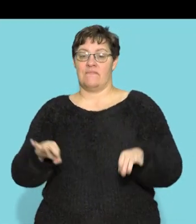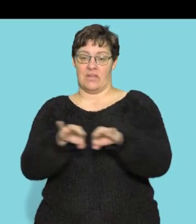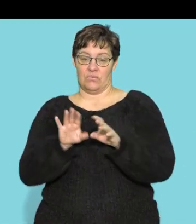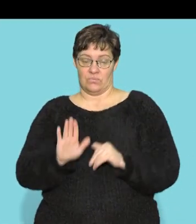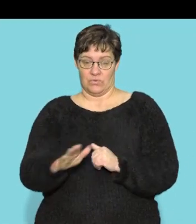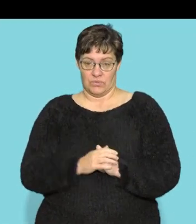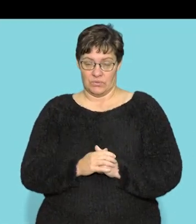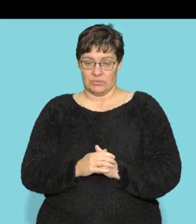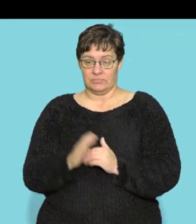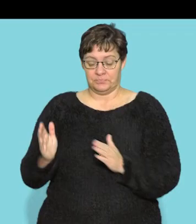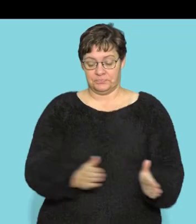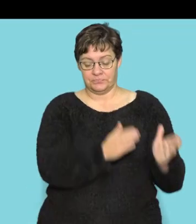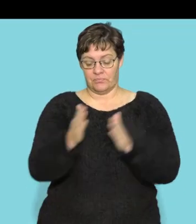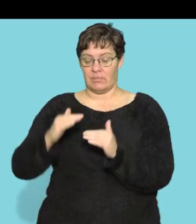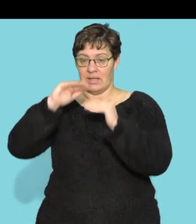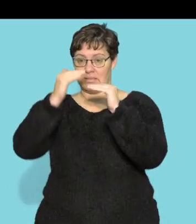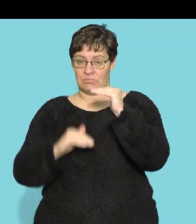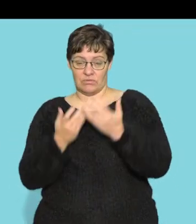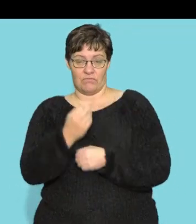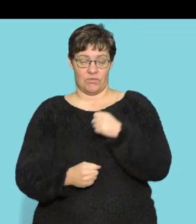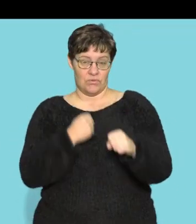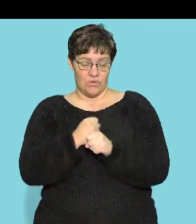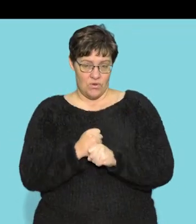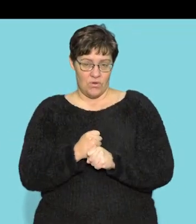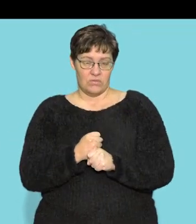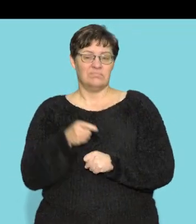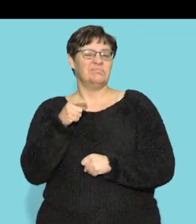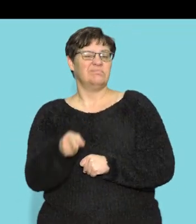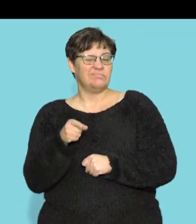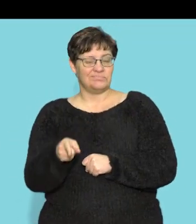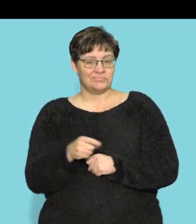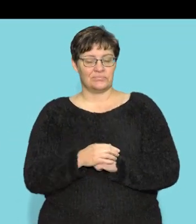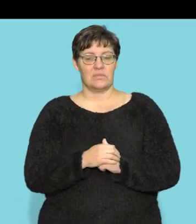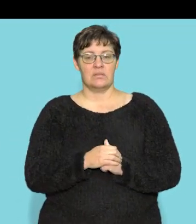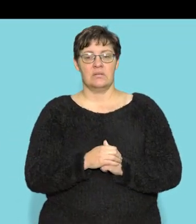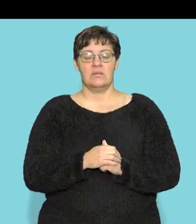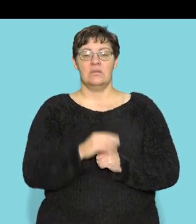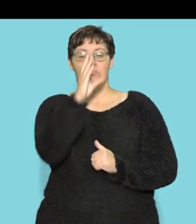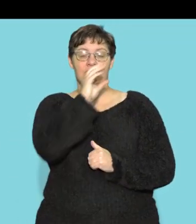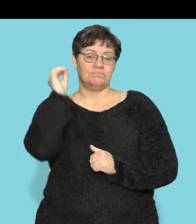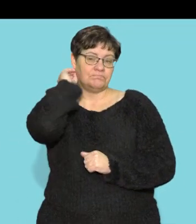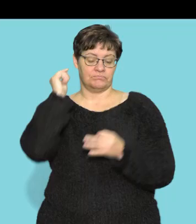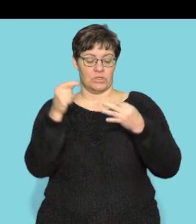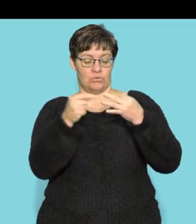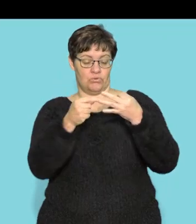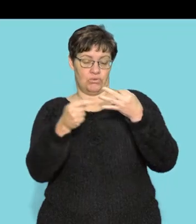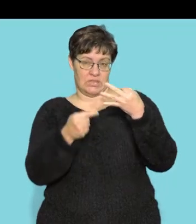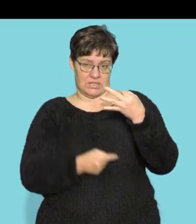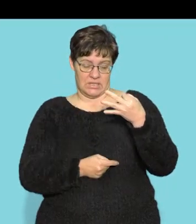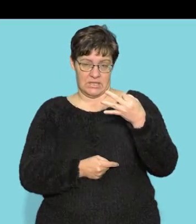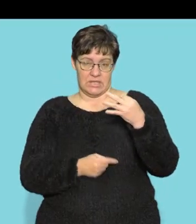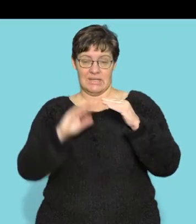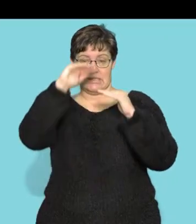Right. Then you bring in your depreciation for the year. With regards to depreciation, remember the 3